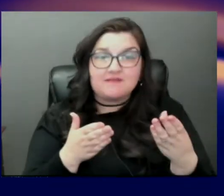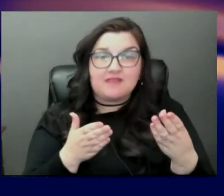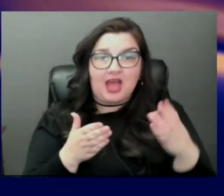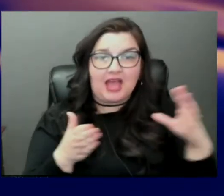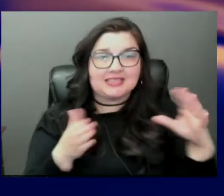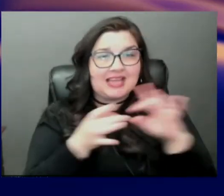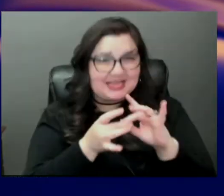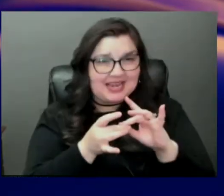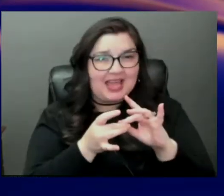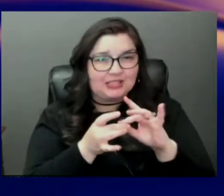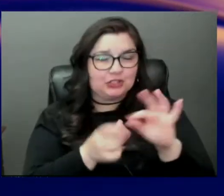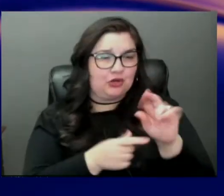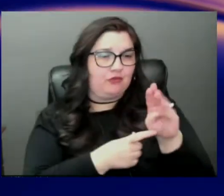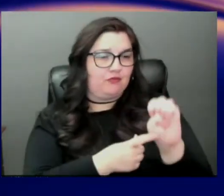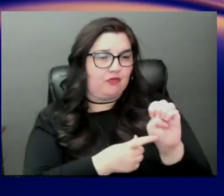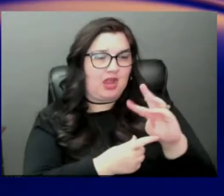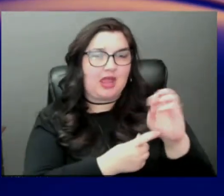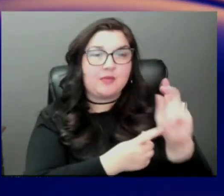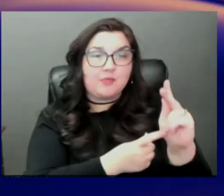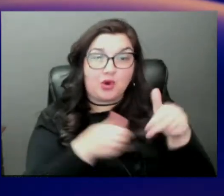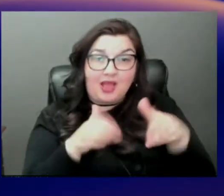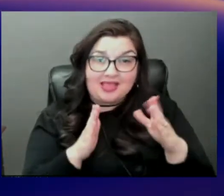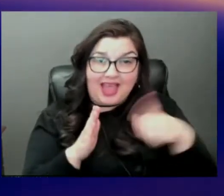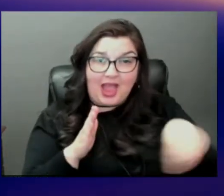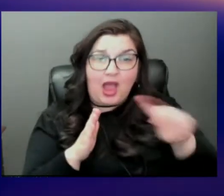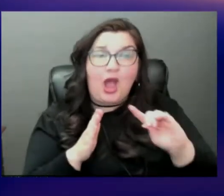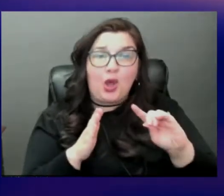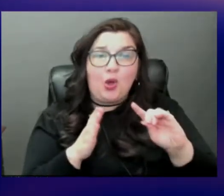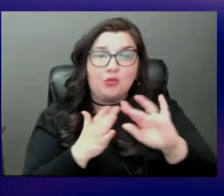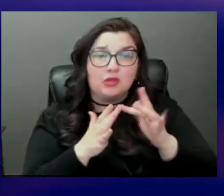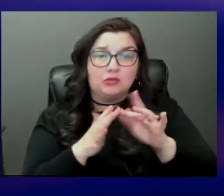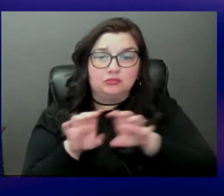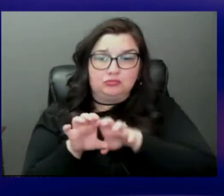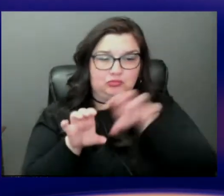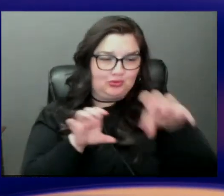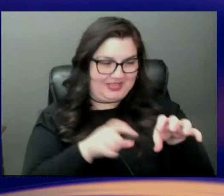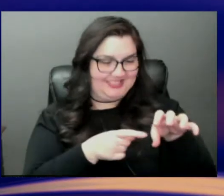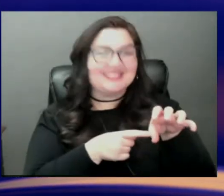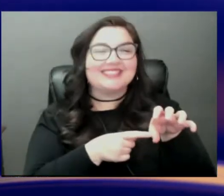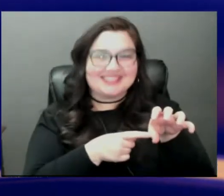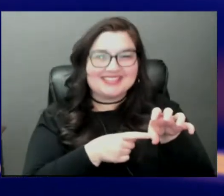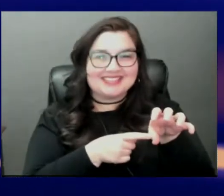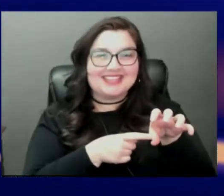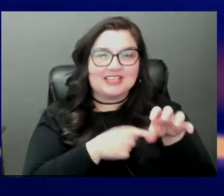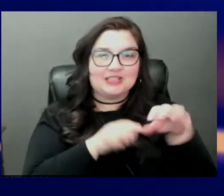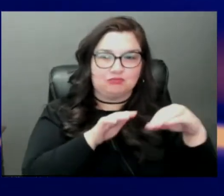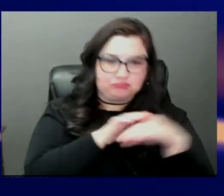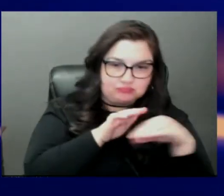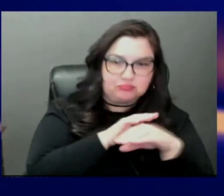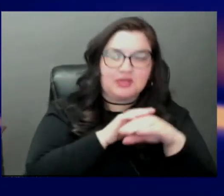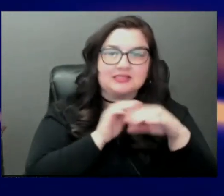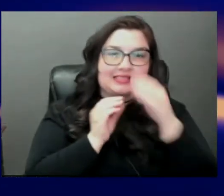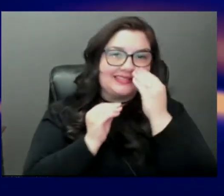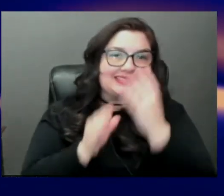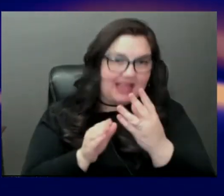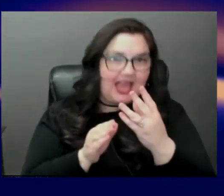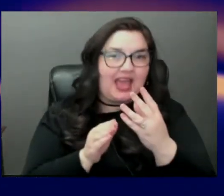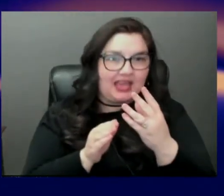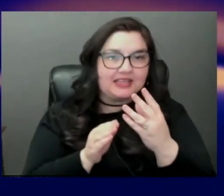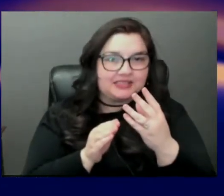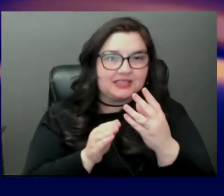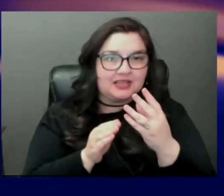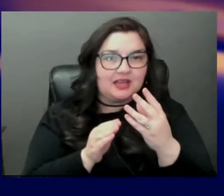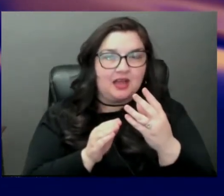allows your digital twins to query and access data in the underlying data